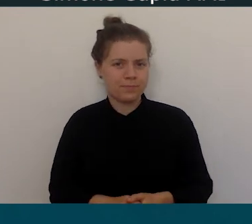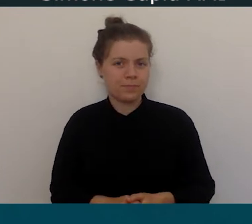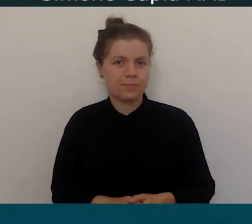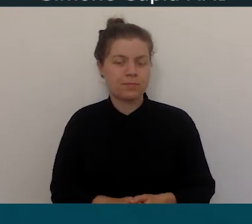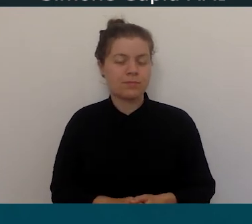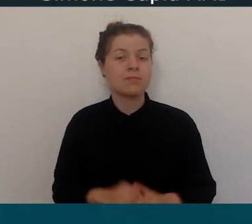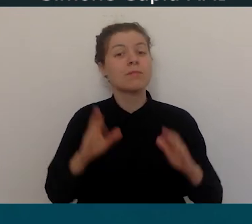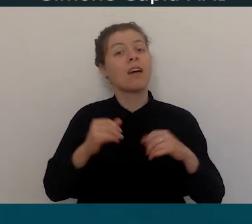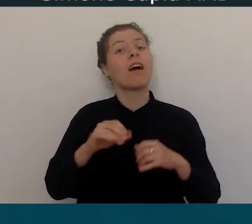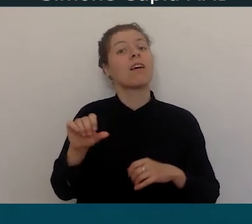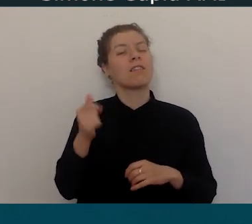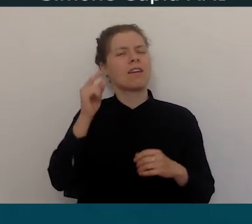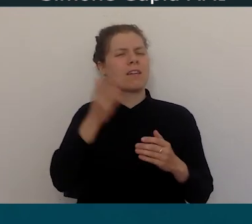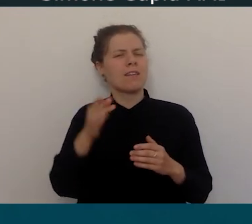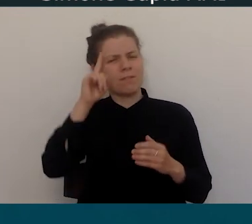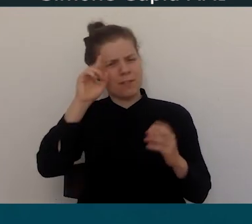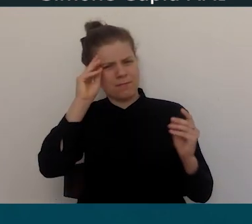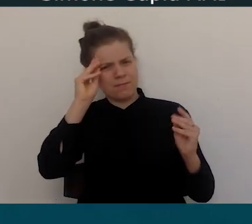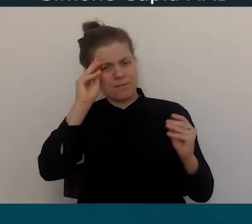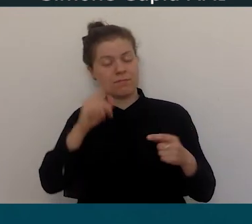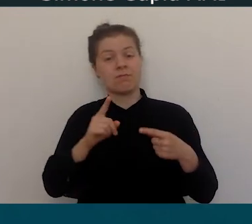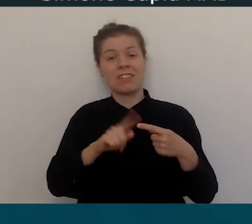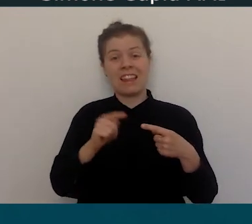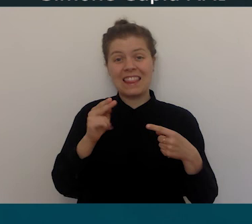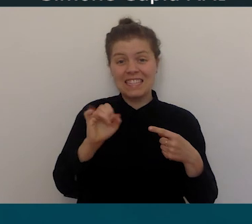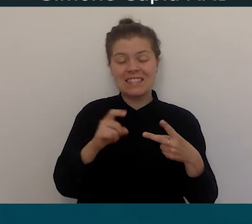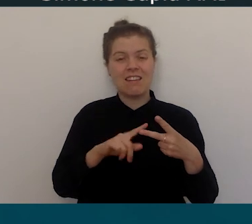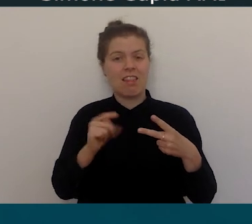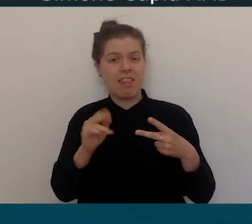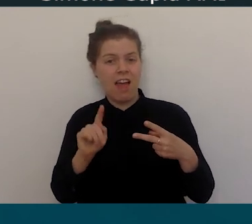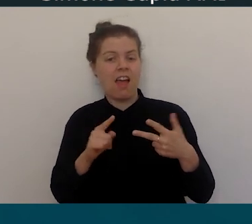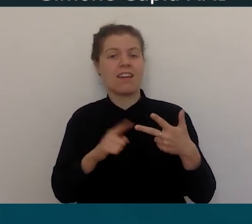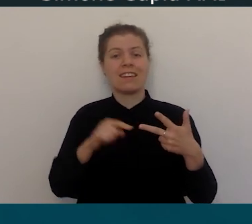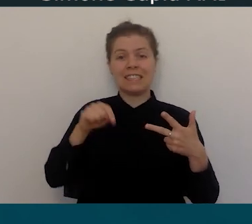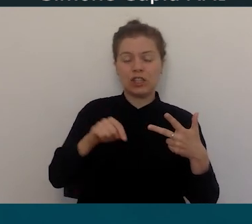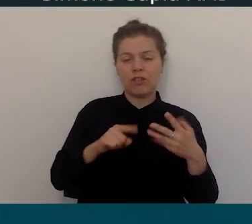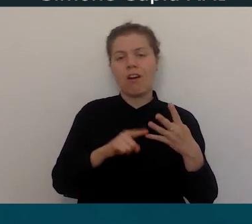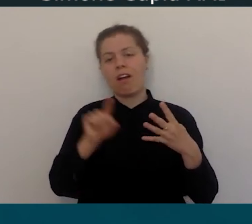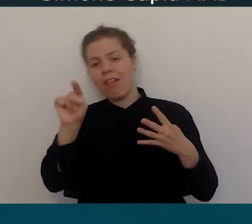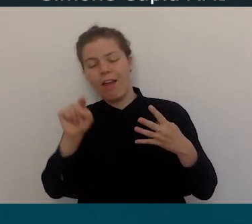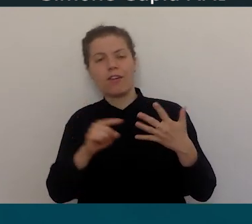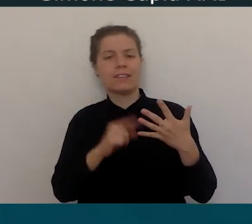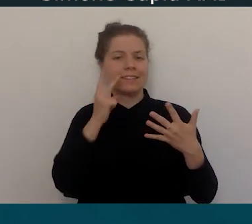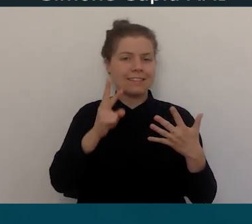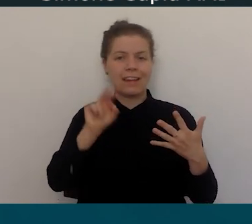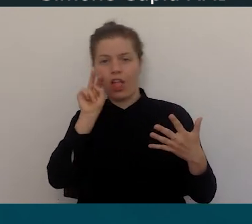Things to consider. This, that, here, there, see, and look. None of these 6 words is